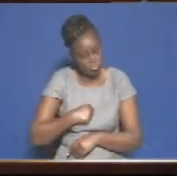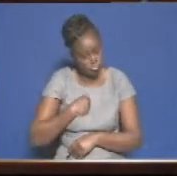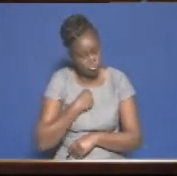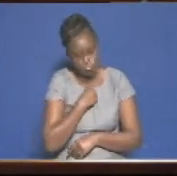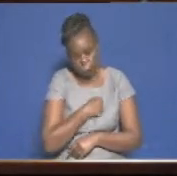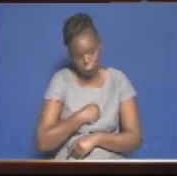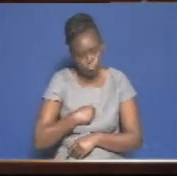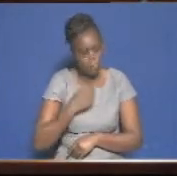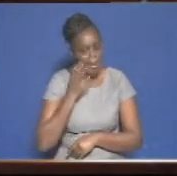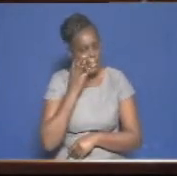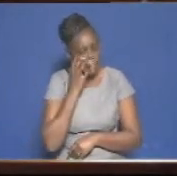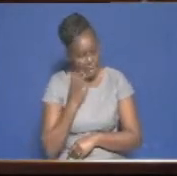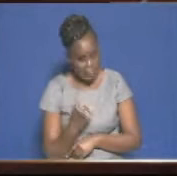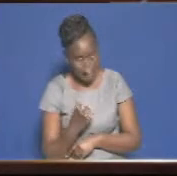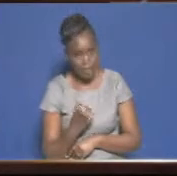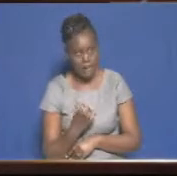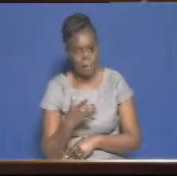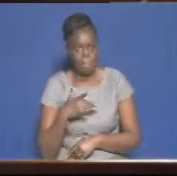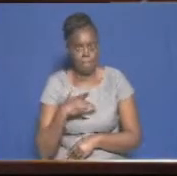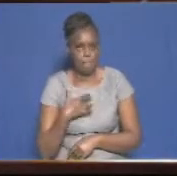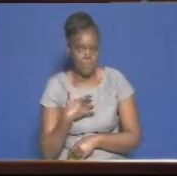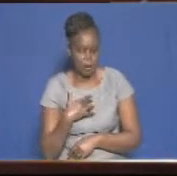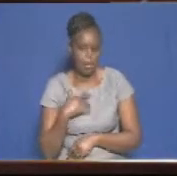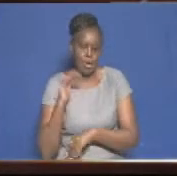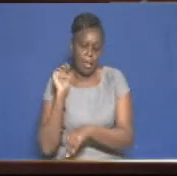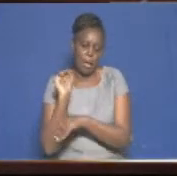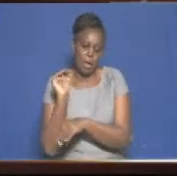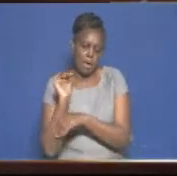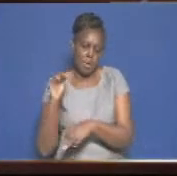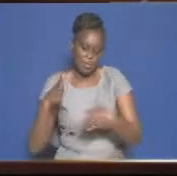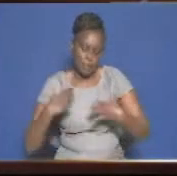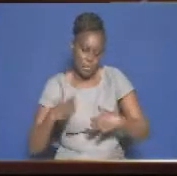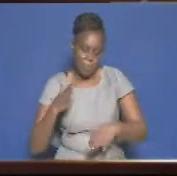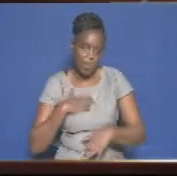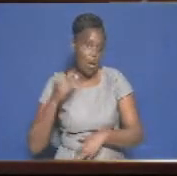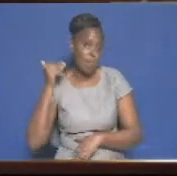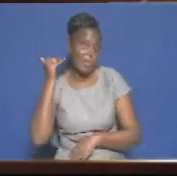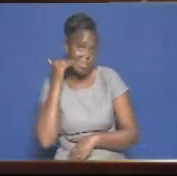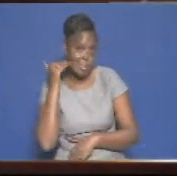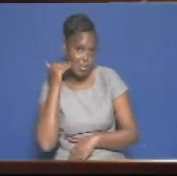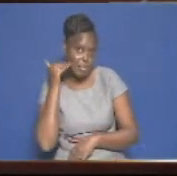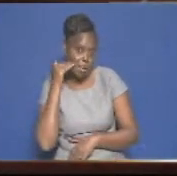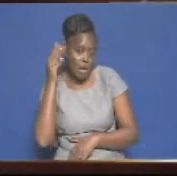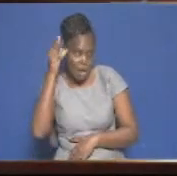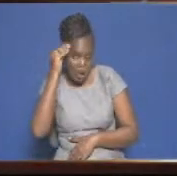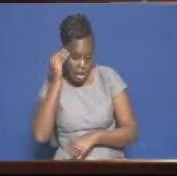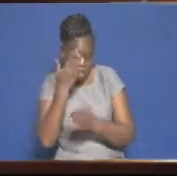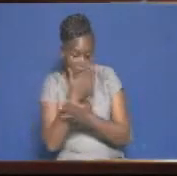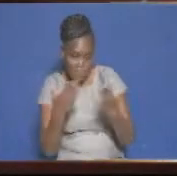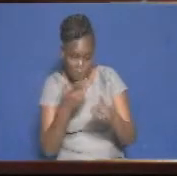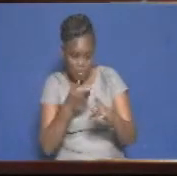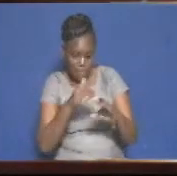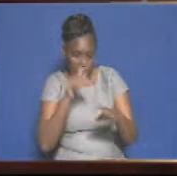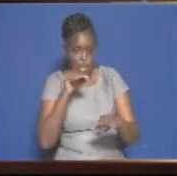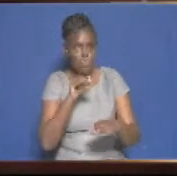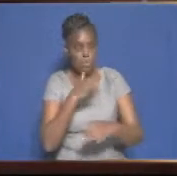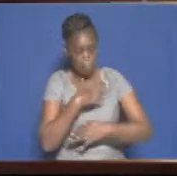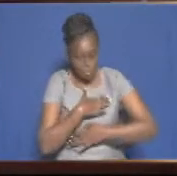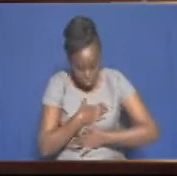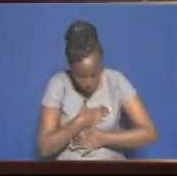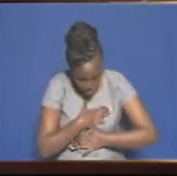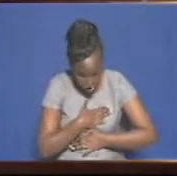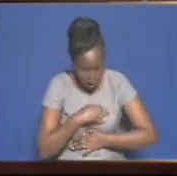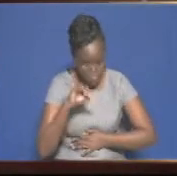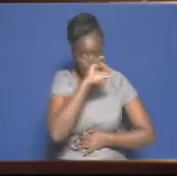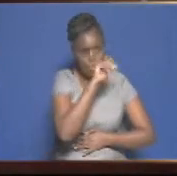to call upon our people to learn something about Jakoyo. And